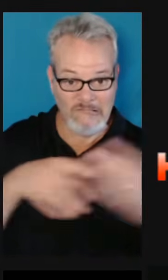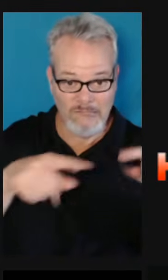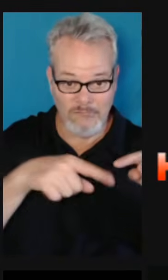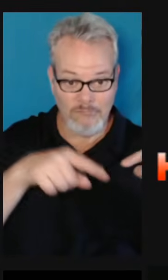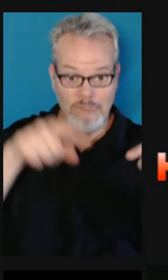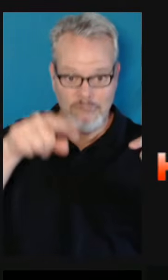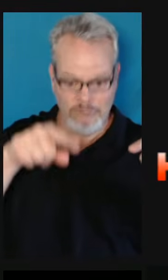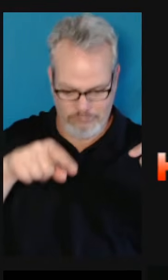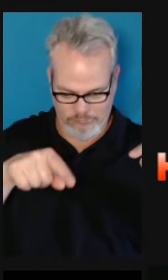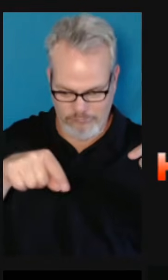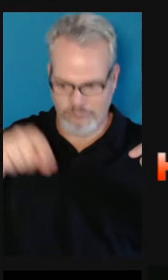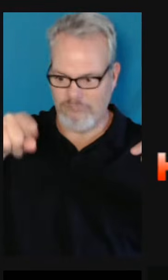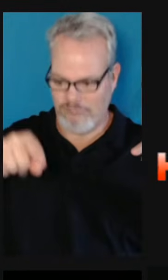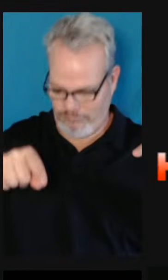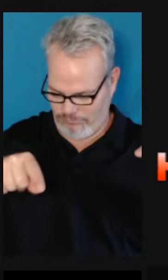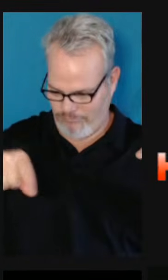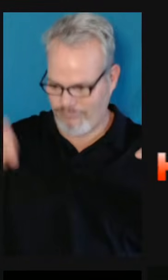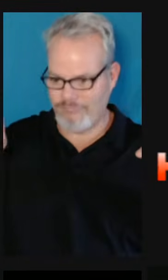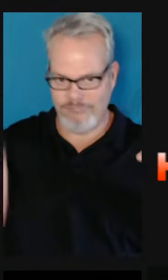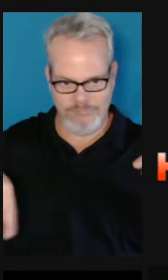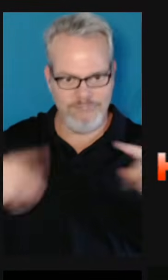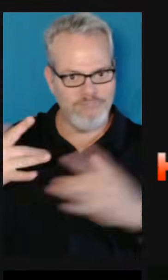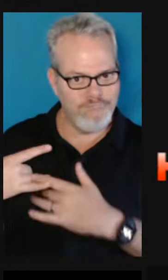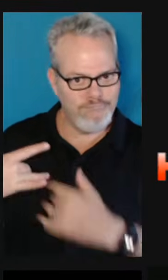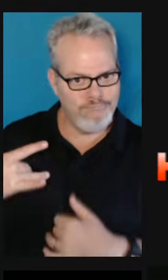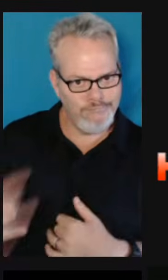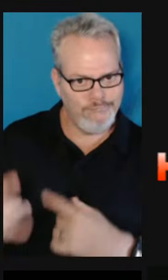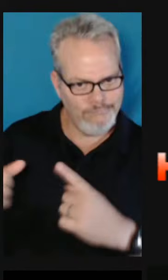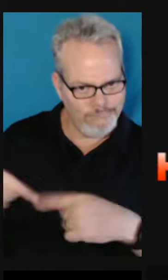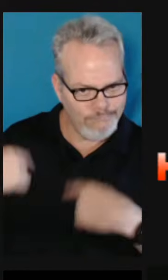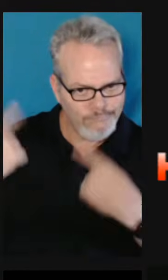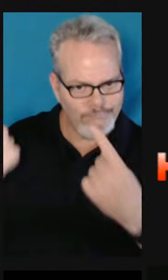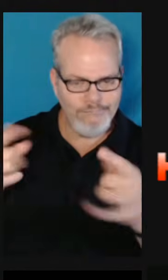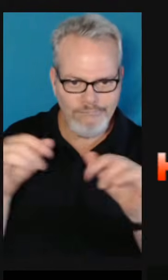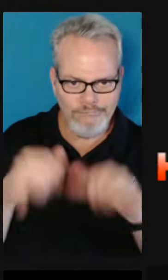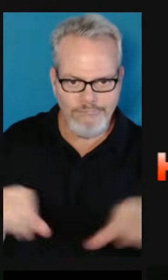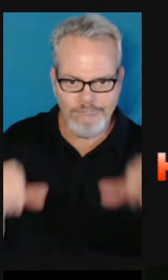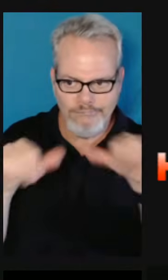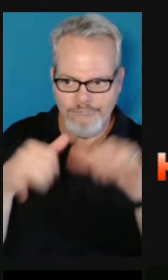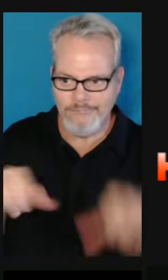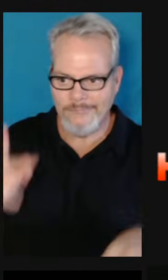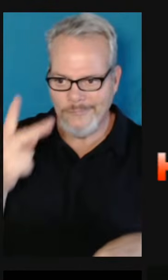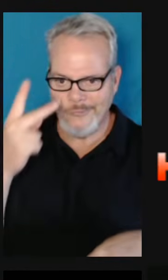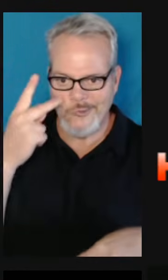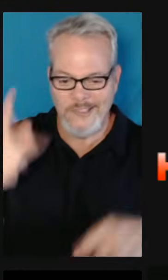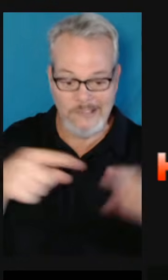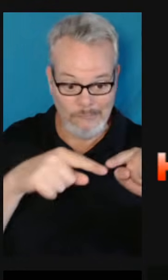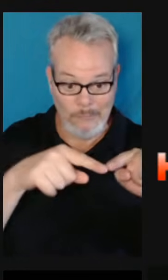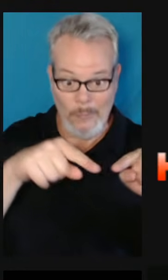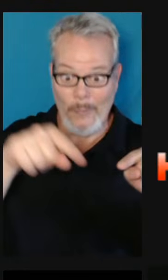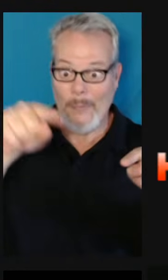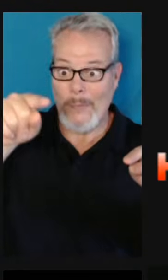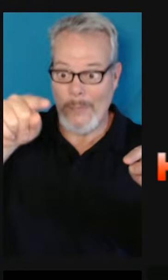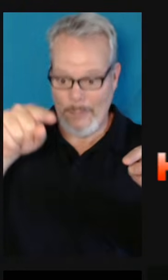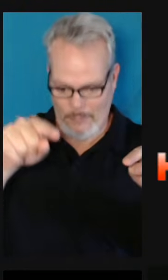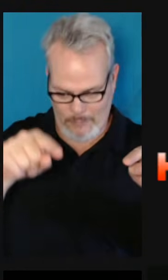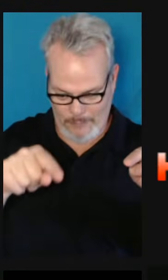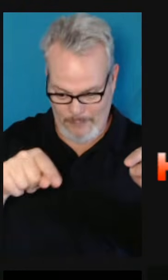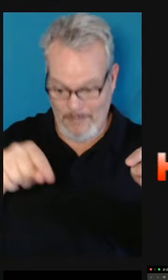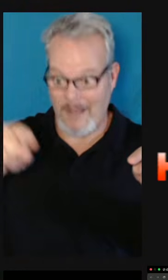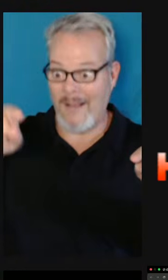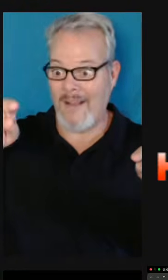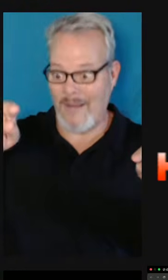a presumed episode 42. You can see there the pattern of deflation and reinflation. And